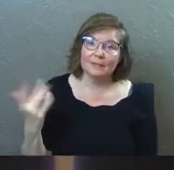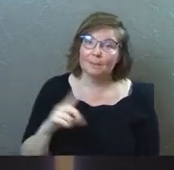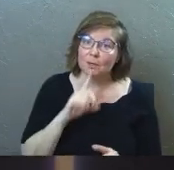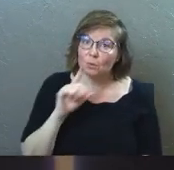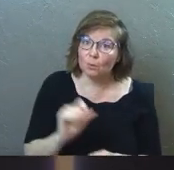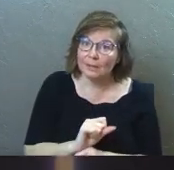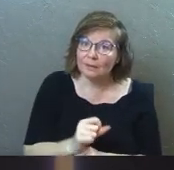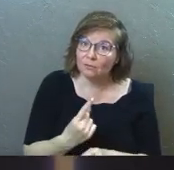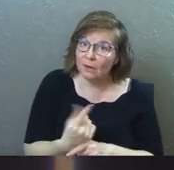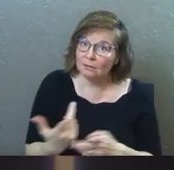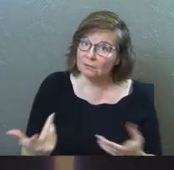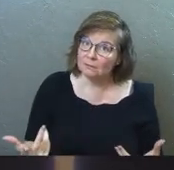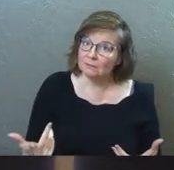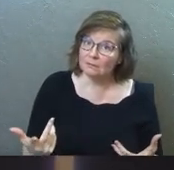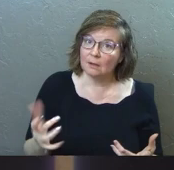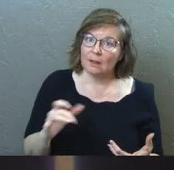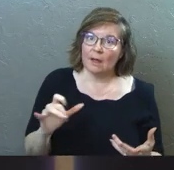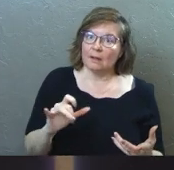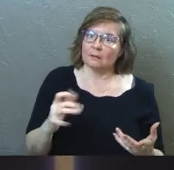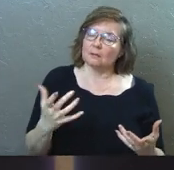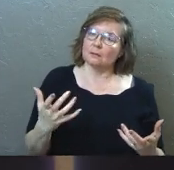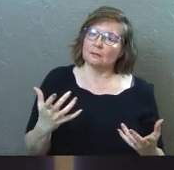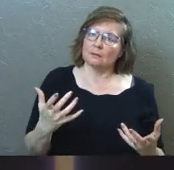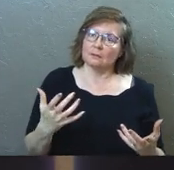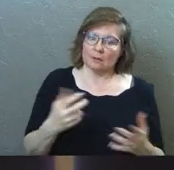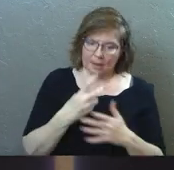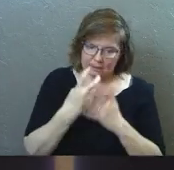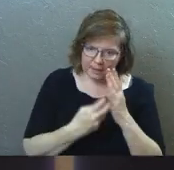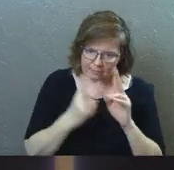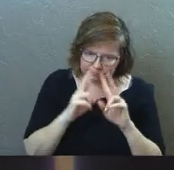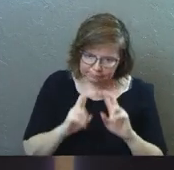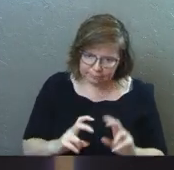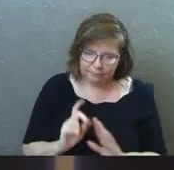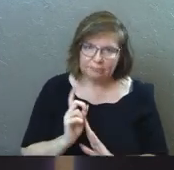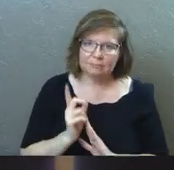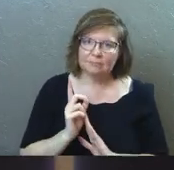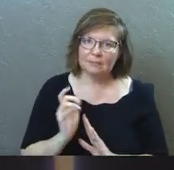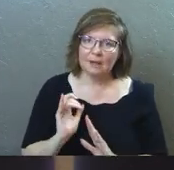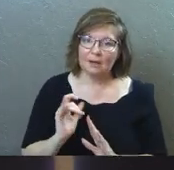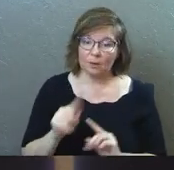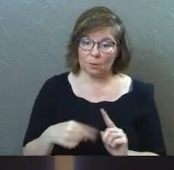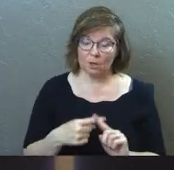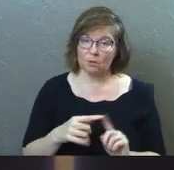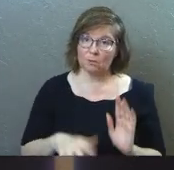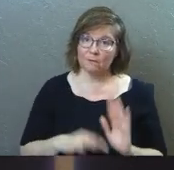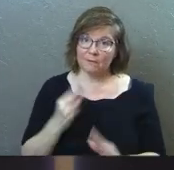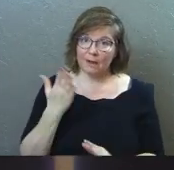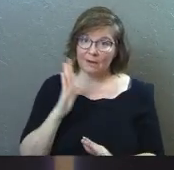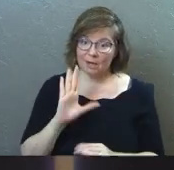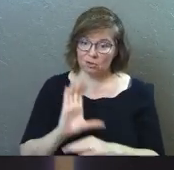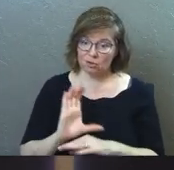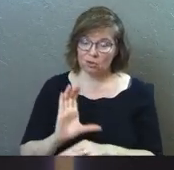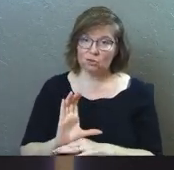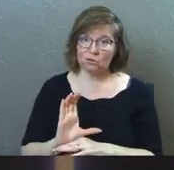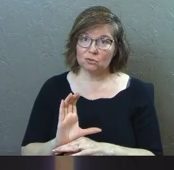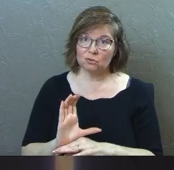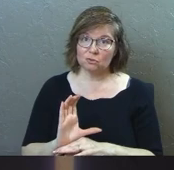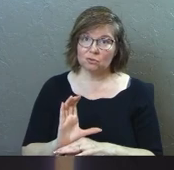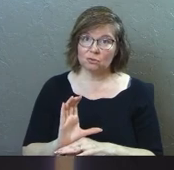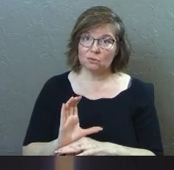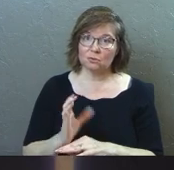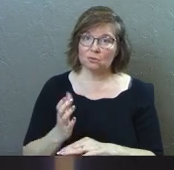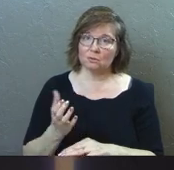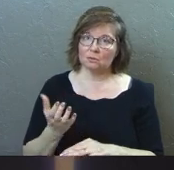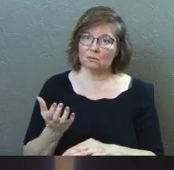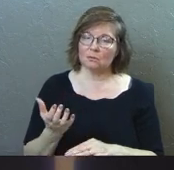but it's real, right? Like, dive into that for a second. Like, when you find God at a church,